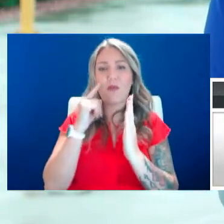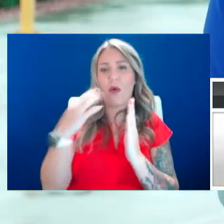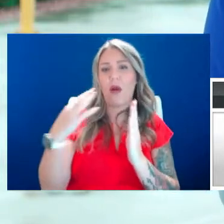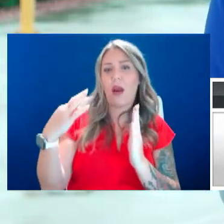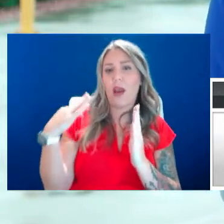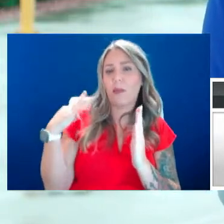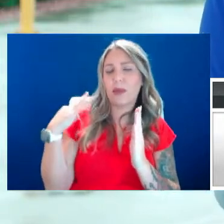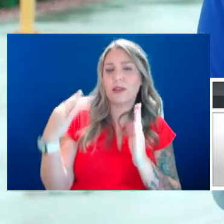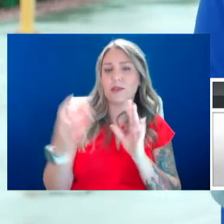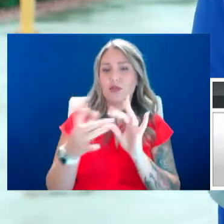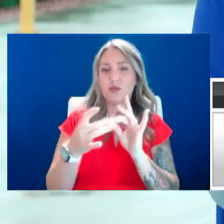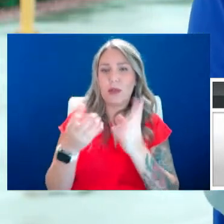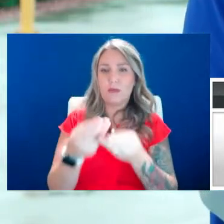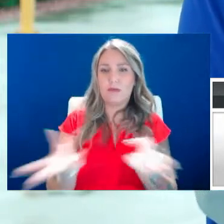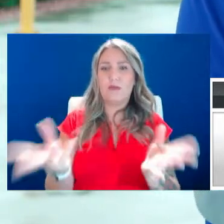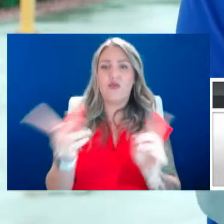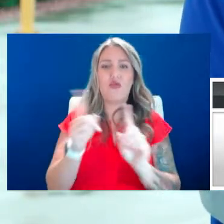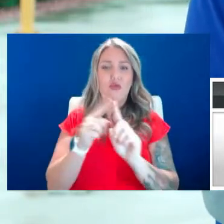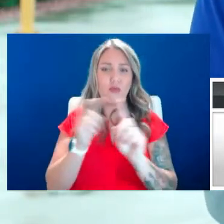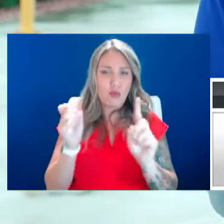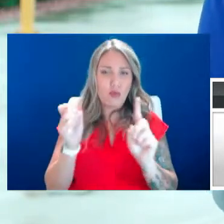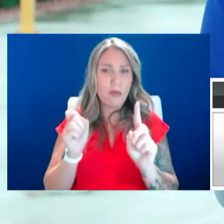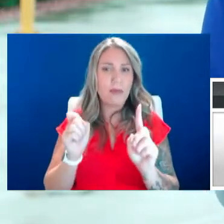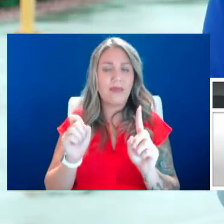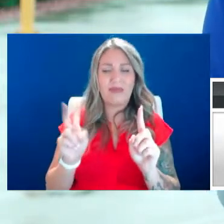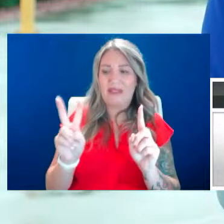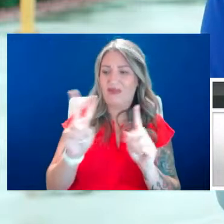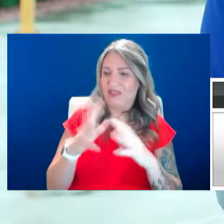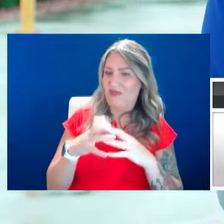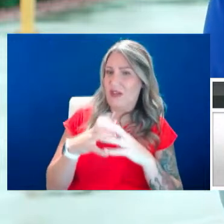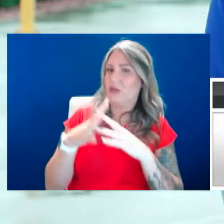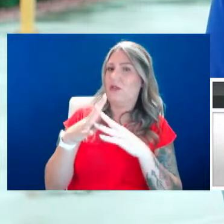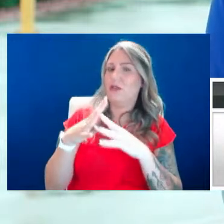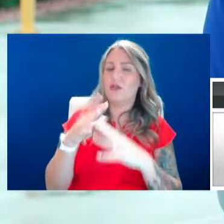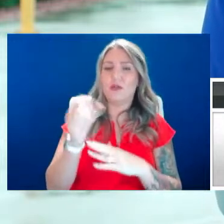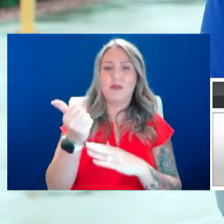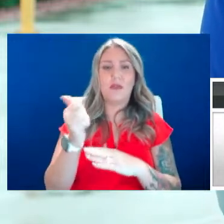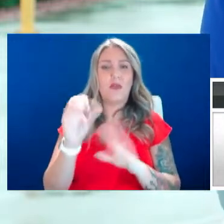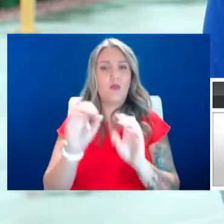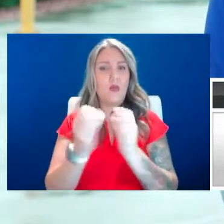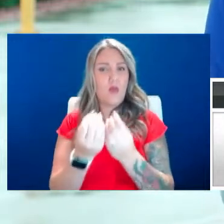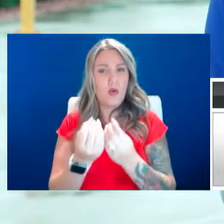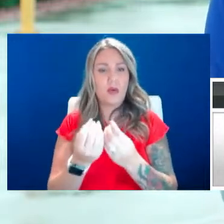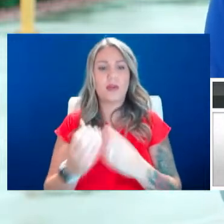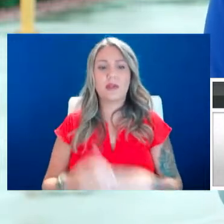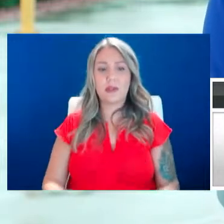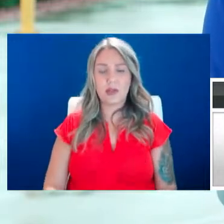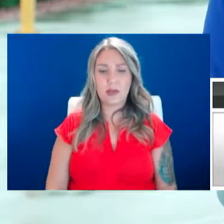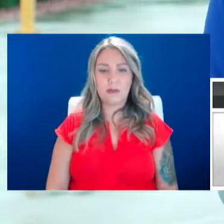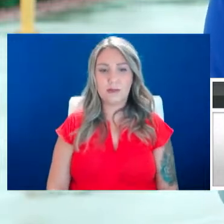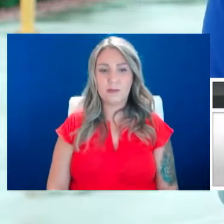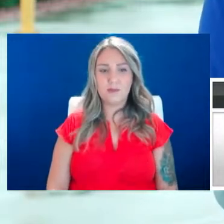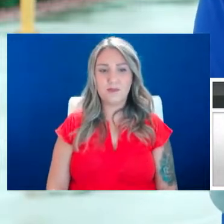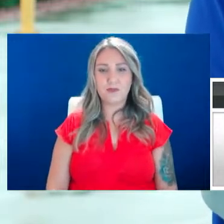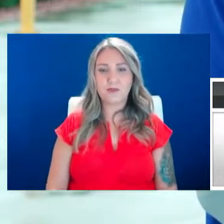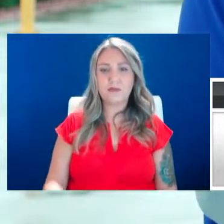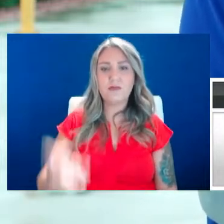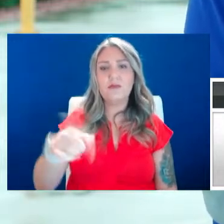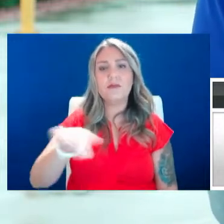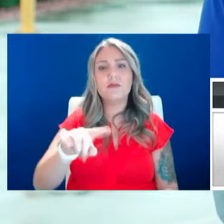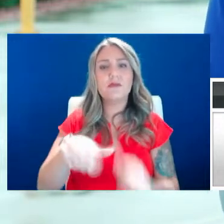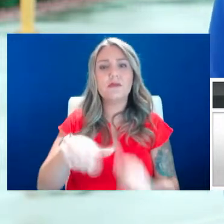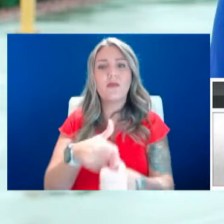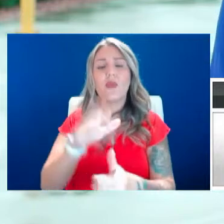released by the V Foundation and other organizations. And so they follow their